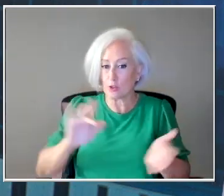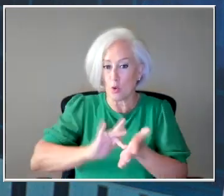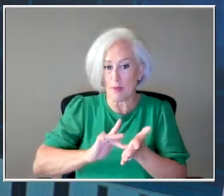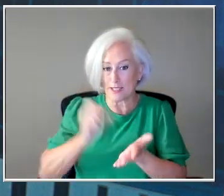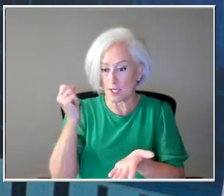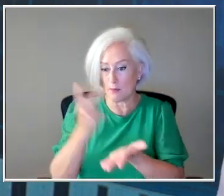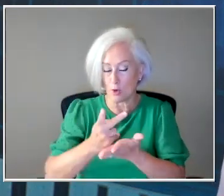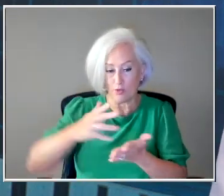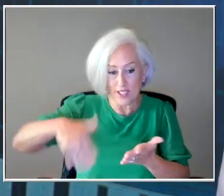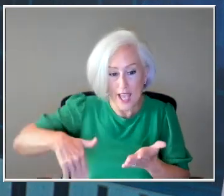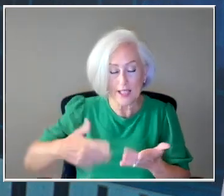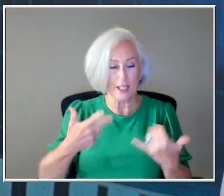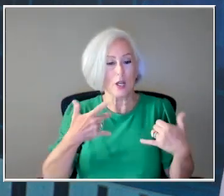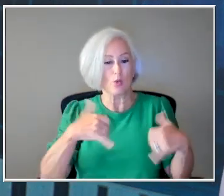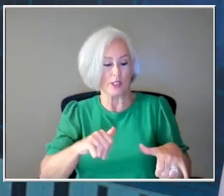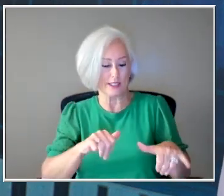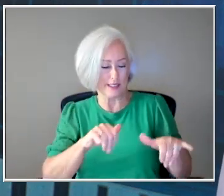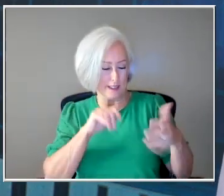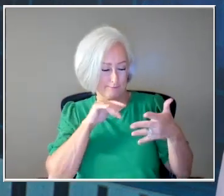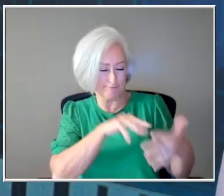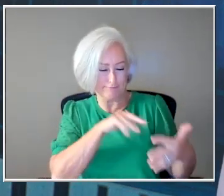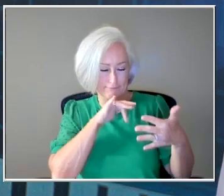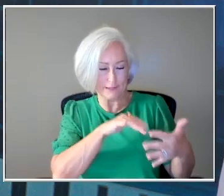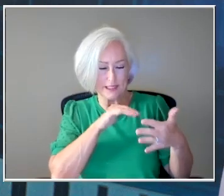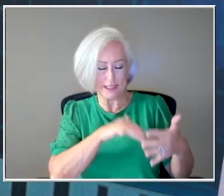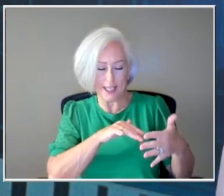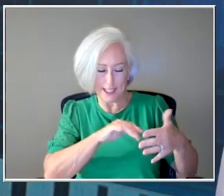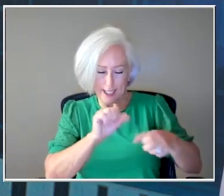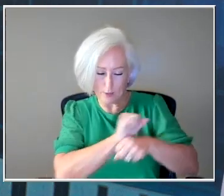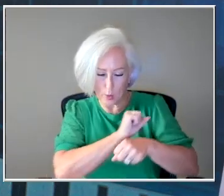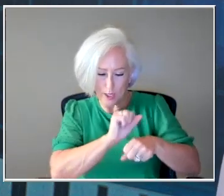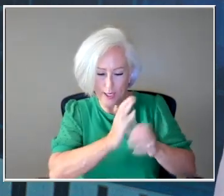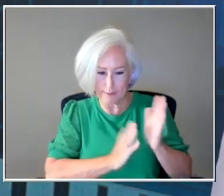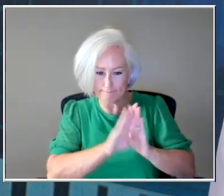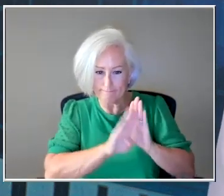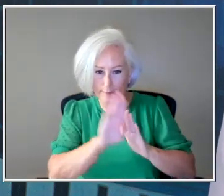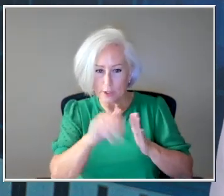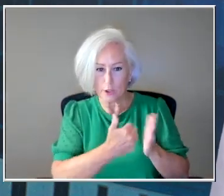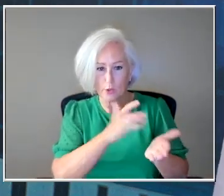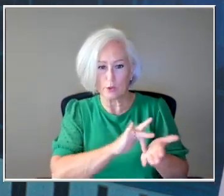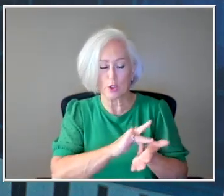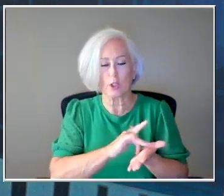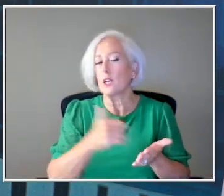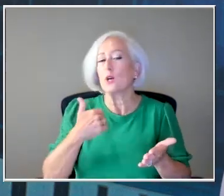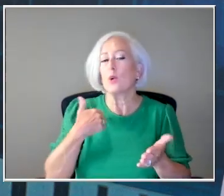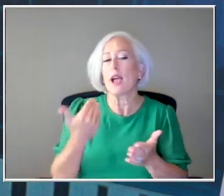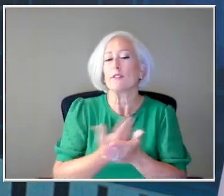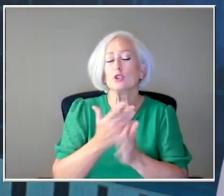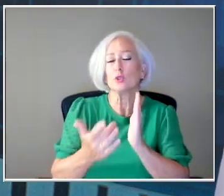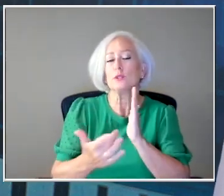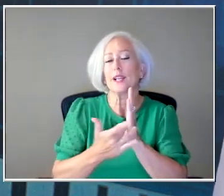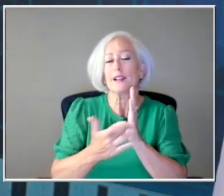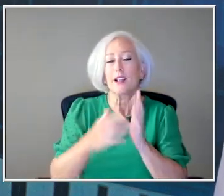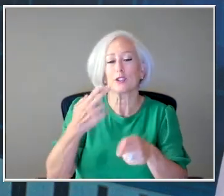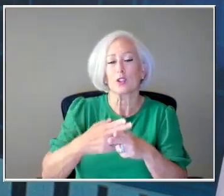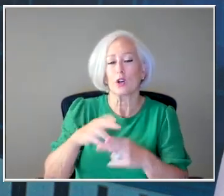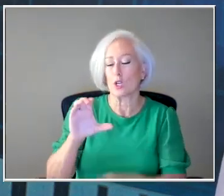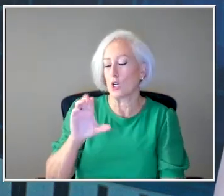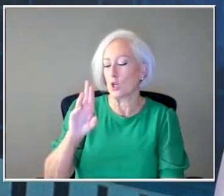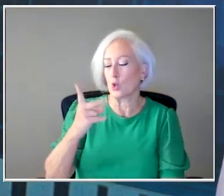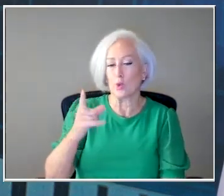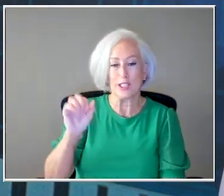have 2 studies going on right now, and there's a new technology called CRISPR. You ever heard of that? Yep, we've done a show on it. Yes,